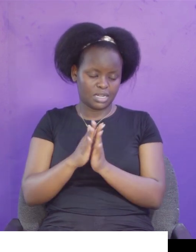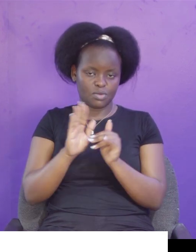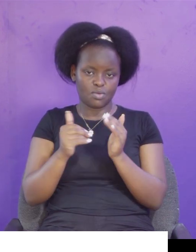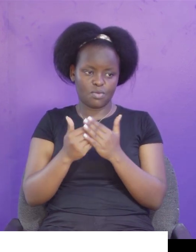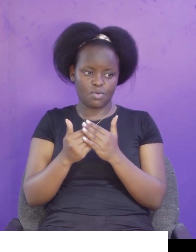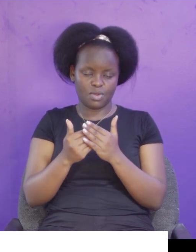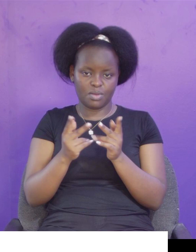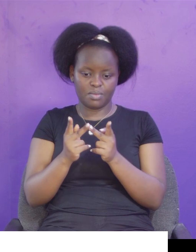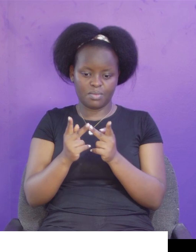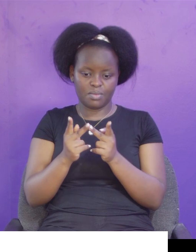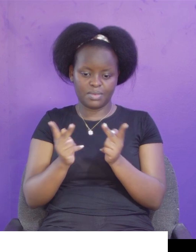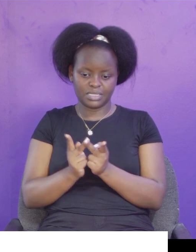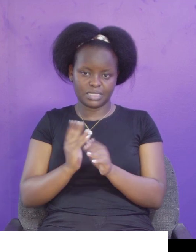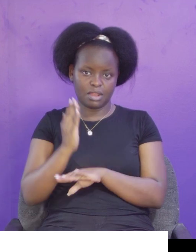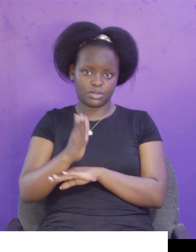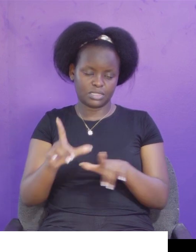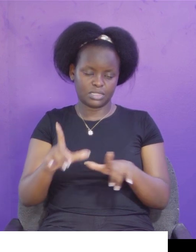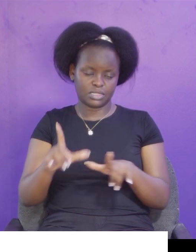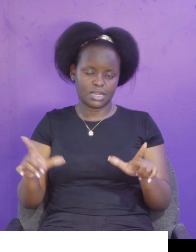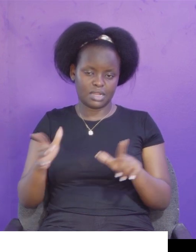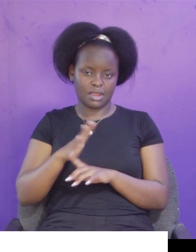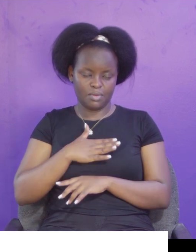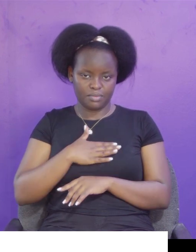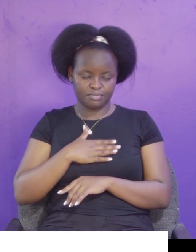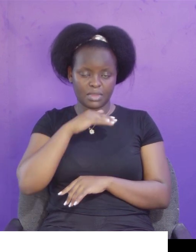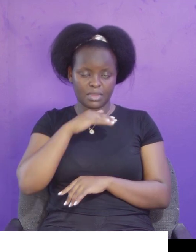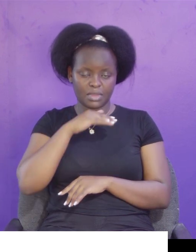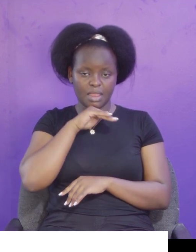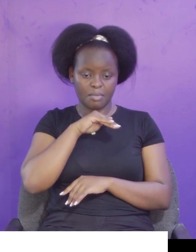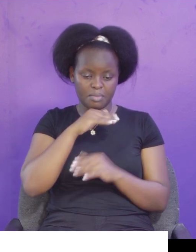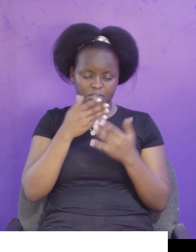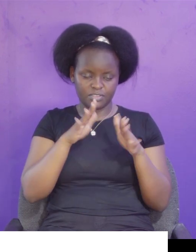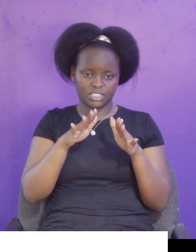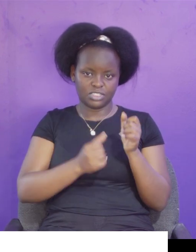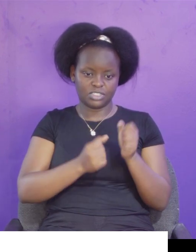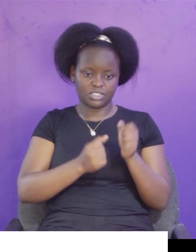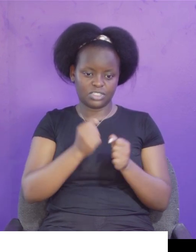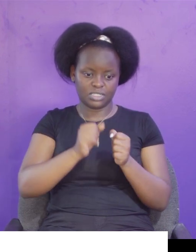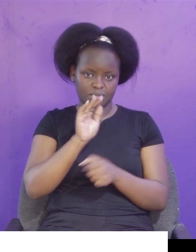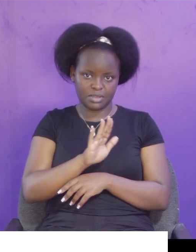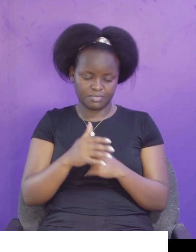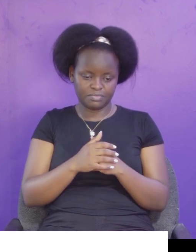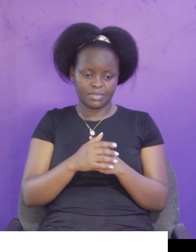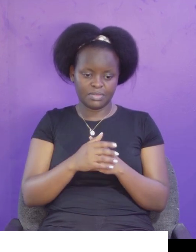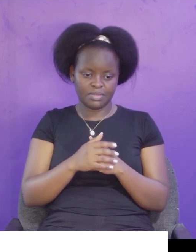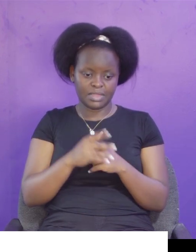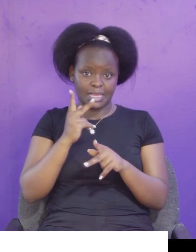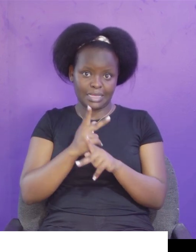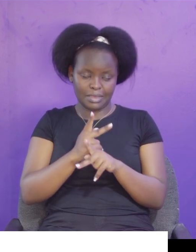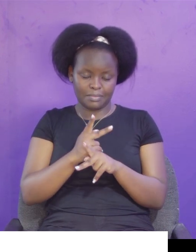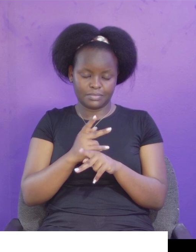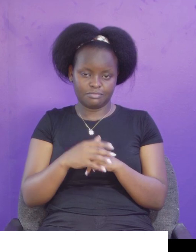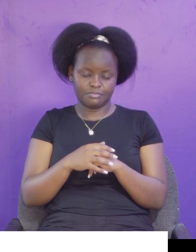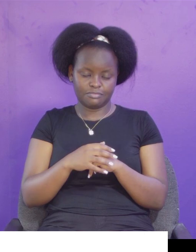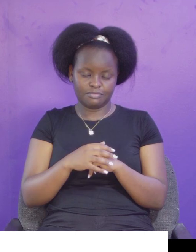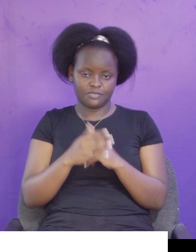across our land. Baba has finished his race. he has kept the faith. He has